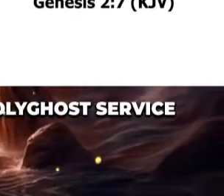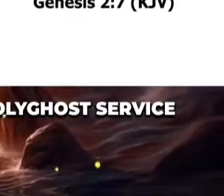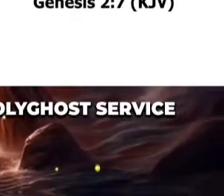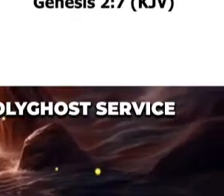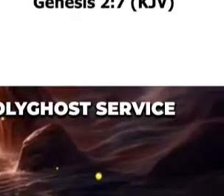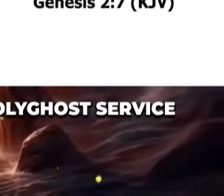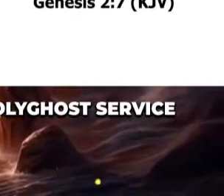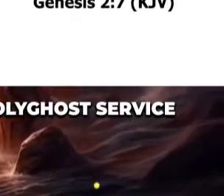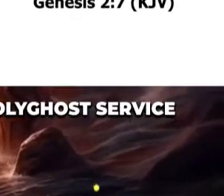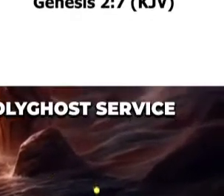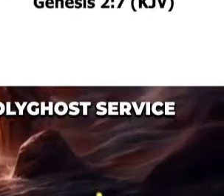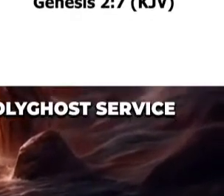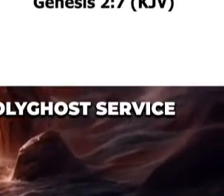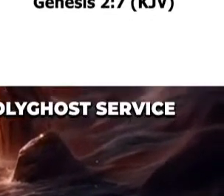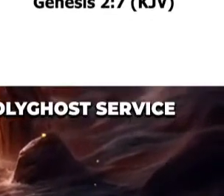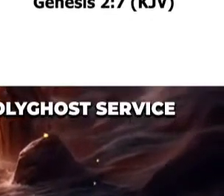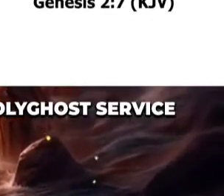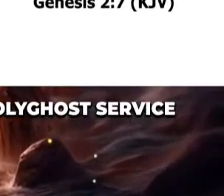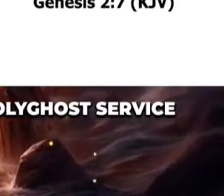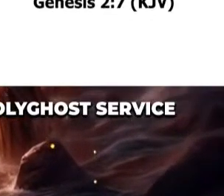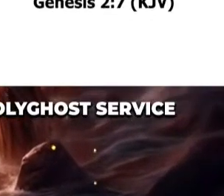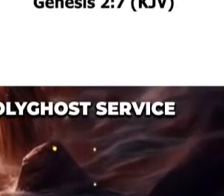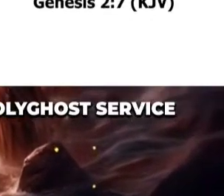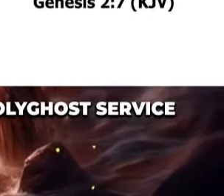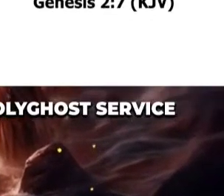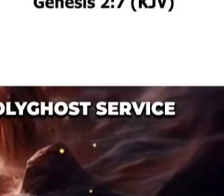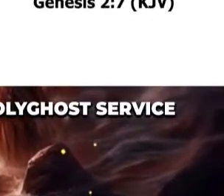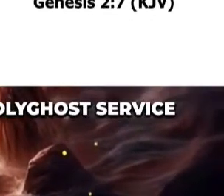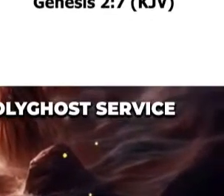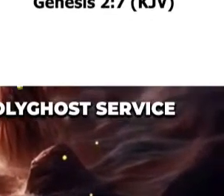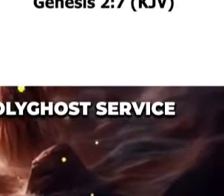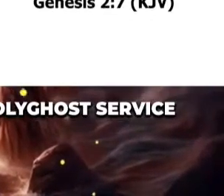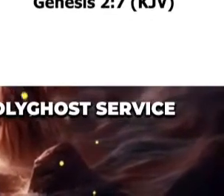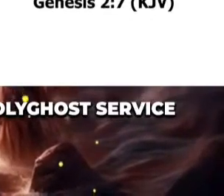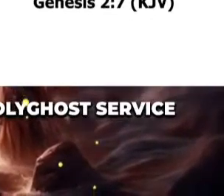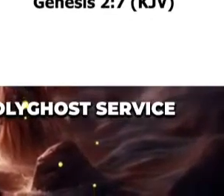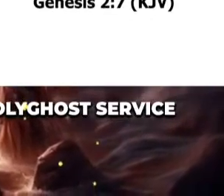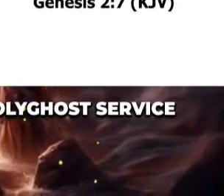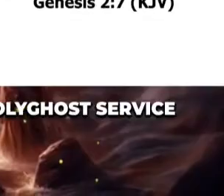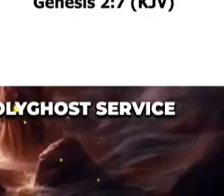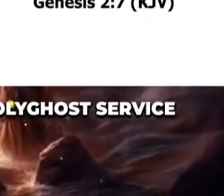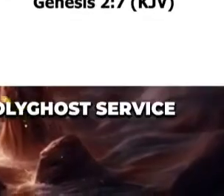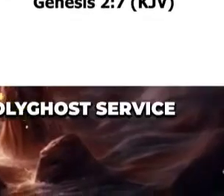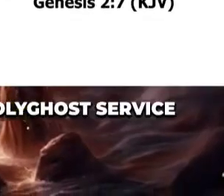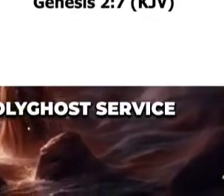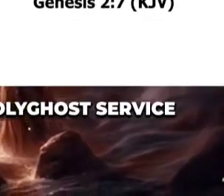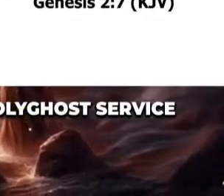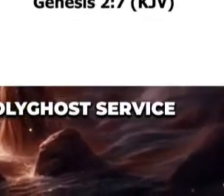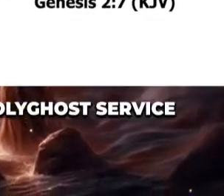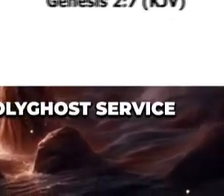Immediately, mud became a living soul.